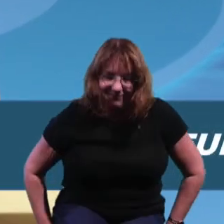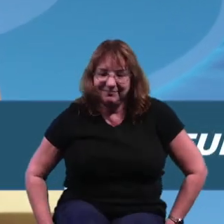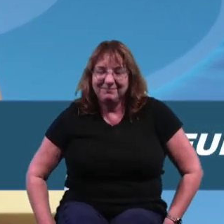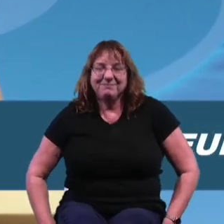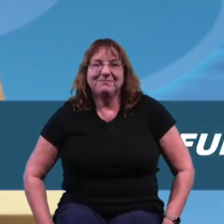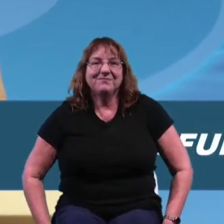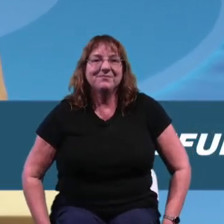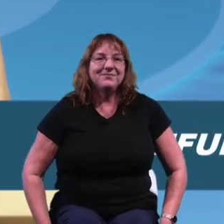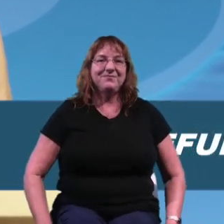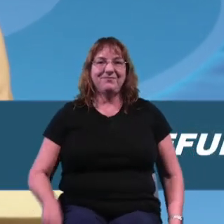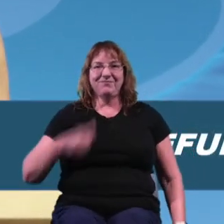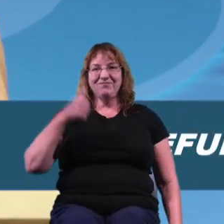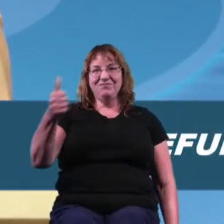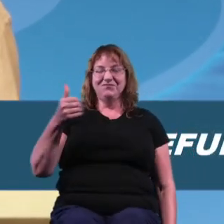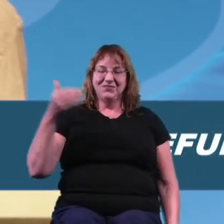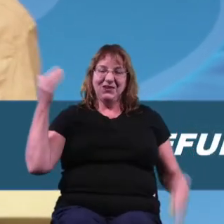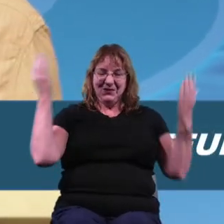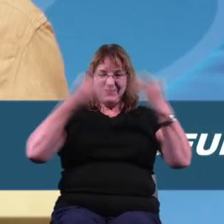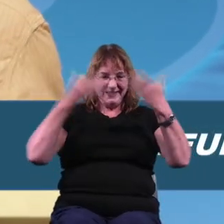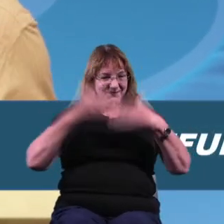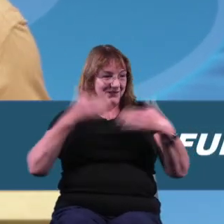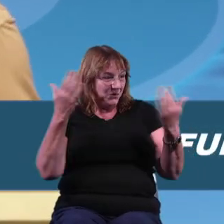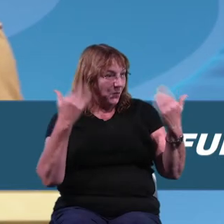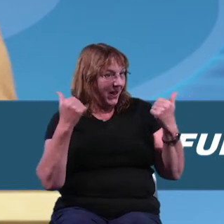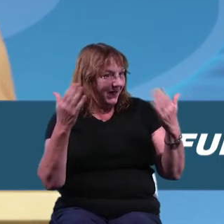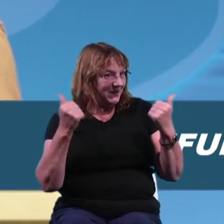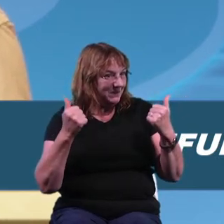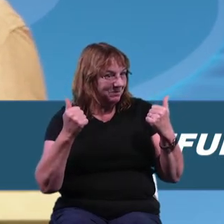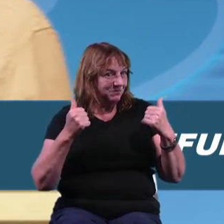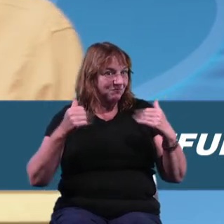Welcome to the Keswick Convention. Are you ready for a break?